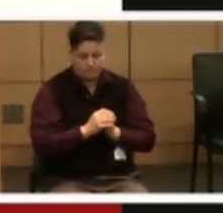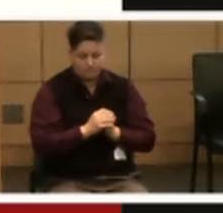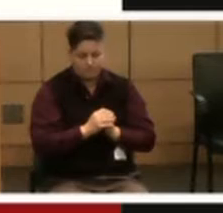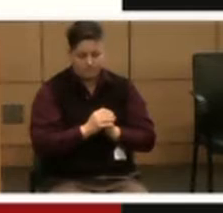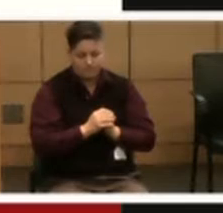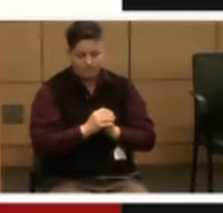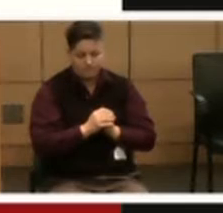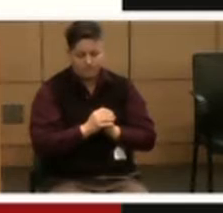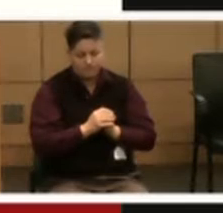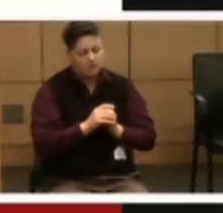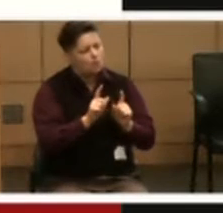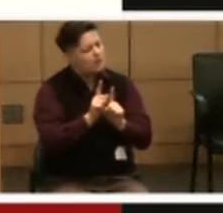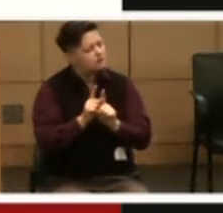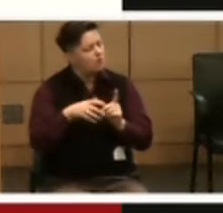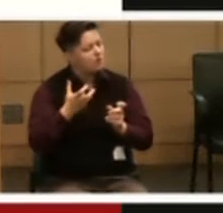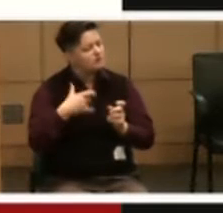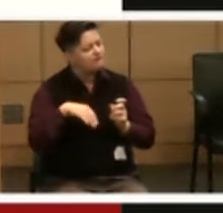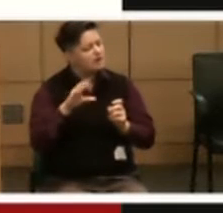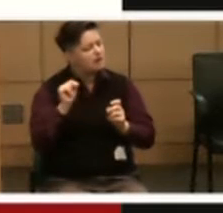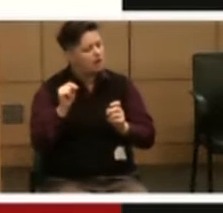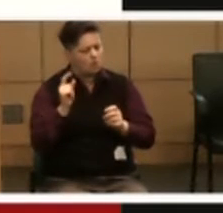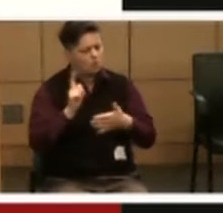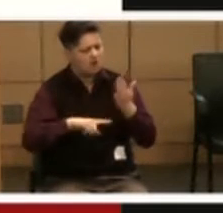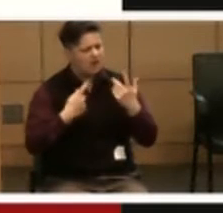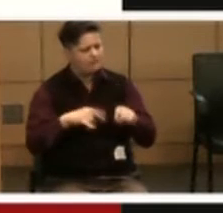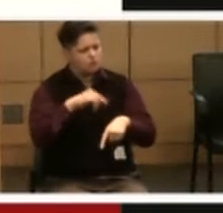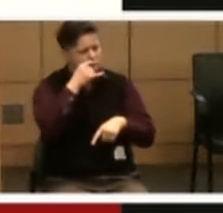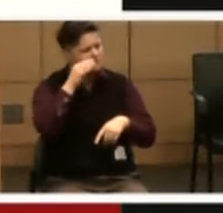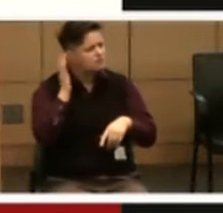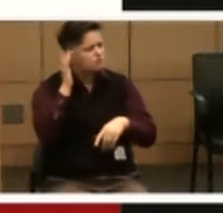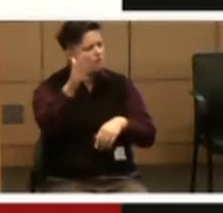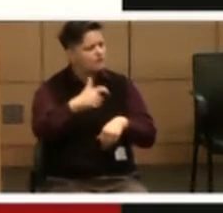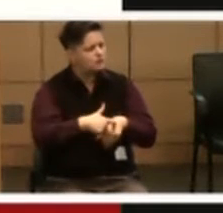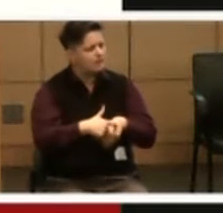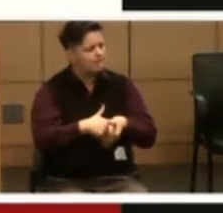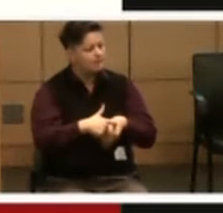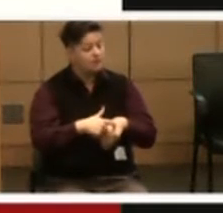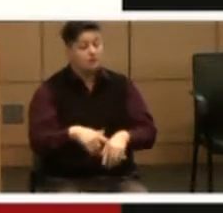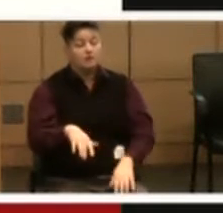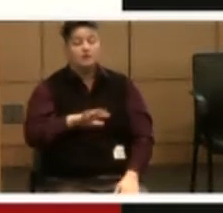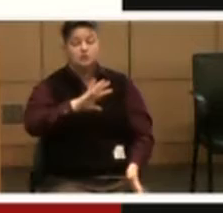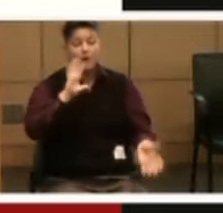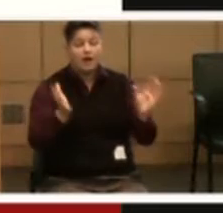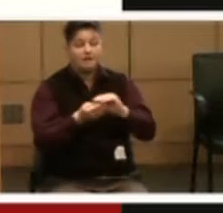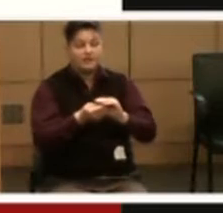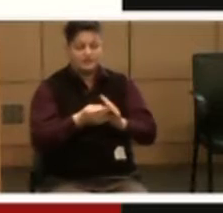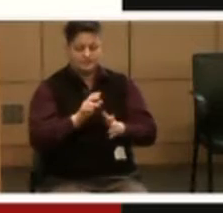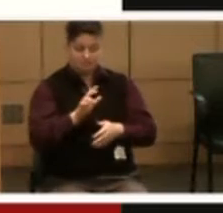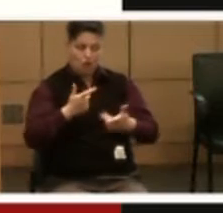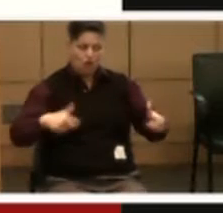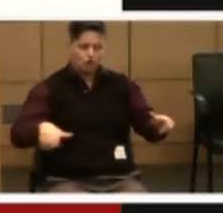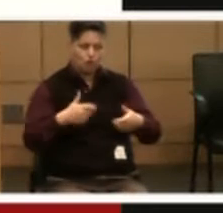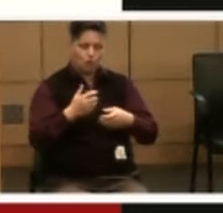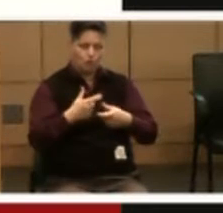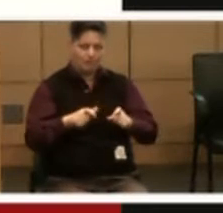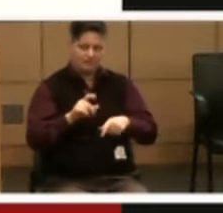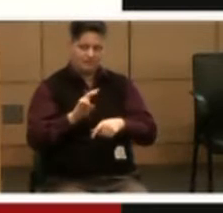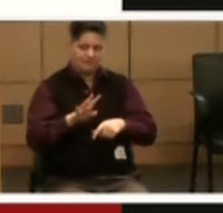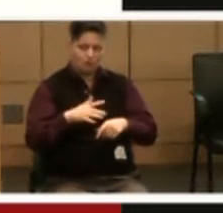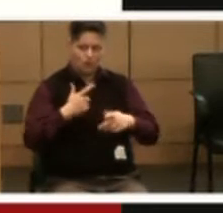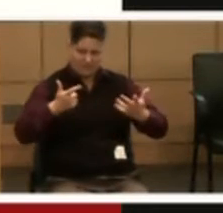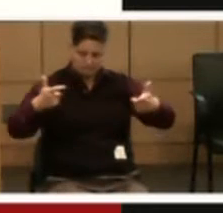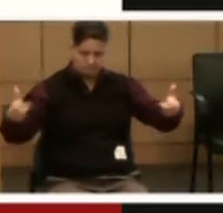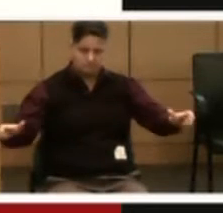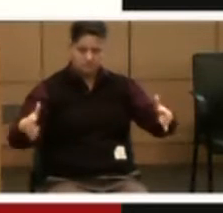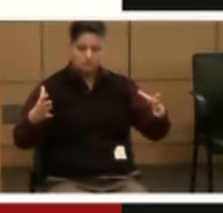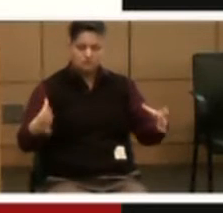So we also wanted to find out what happened to these kids over time. So out of this 74, actually a larger group than that, we followed some of